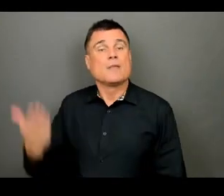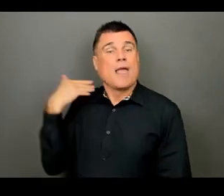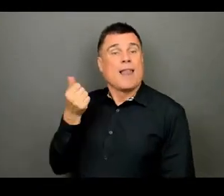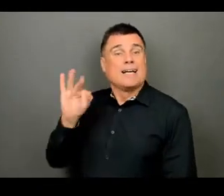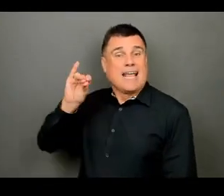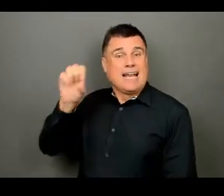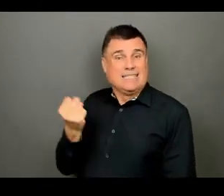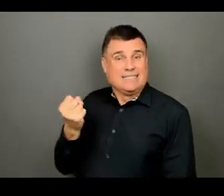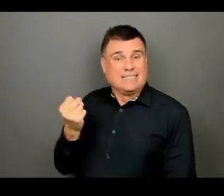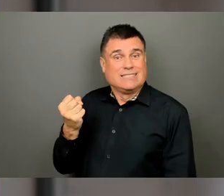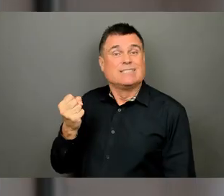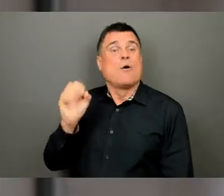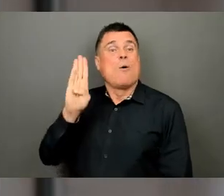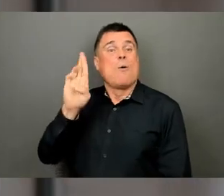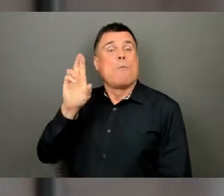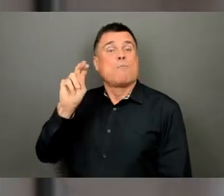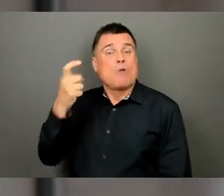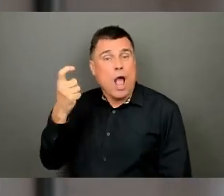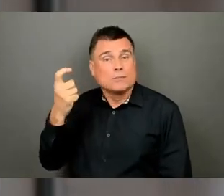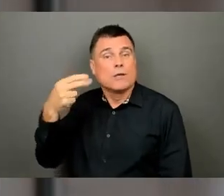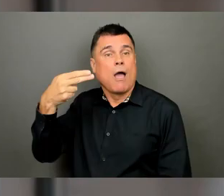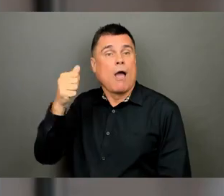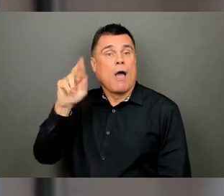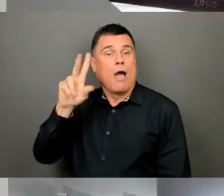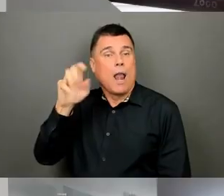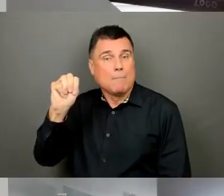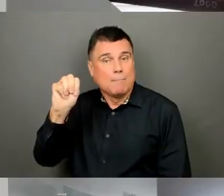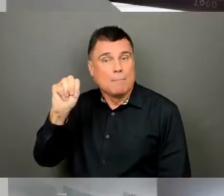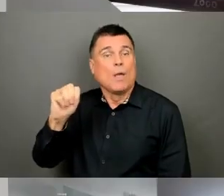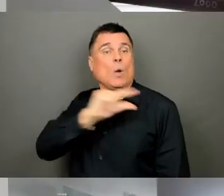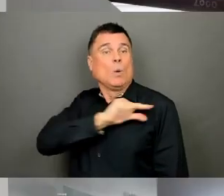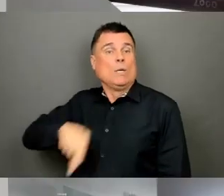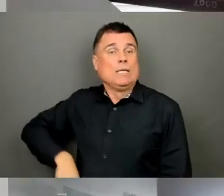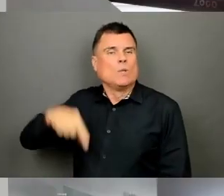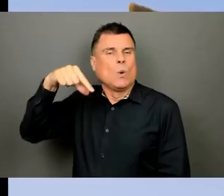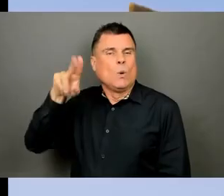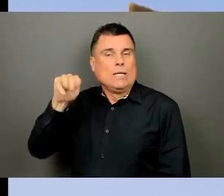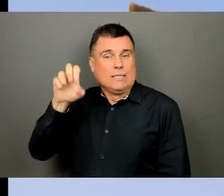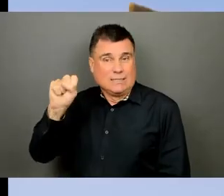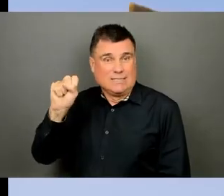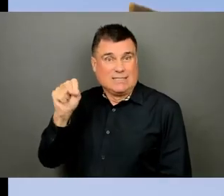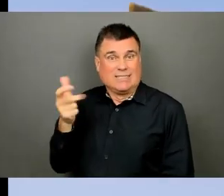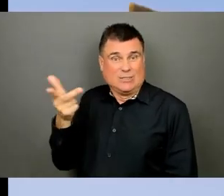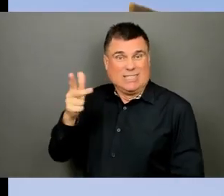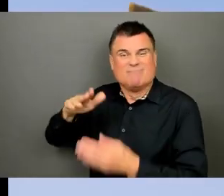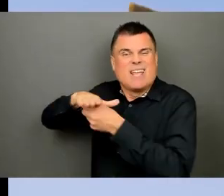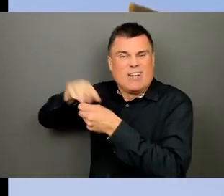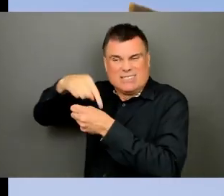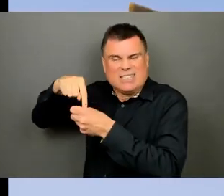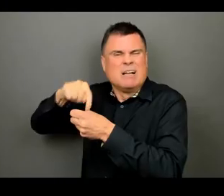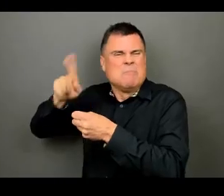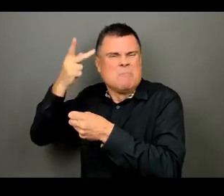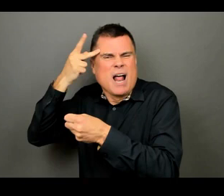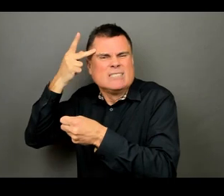and Queens. Basically, it started out in the movement of political injustices at the time, where there was social unrest, social